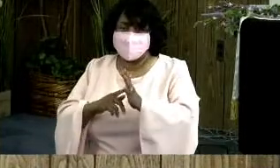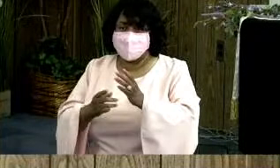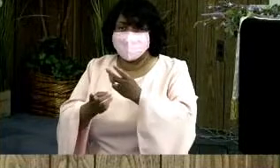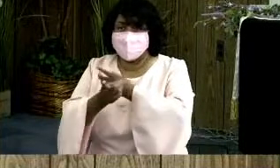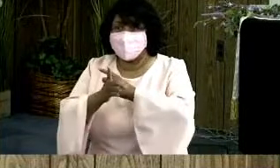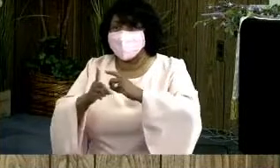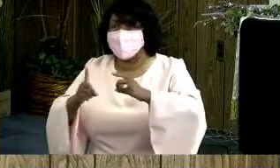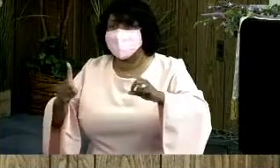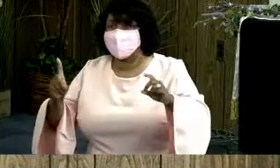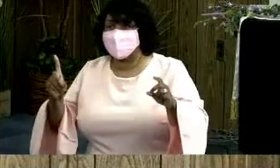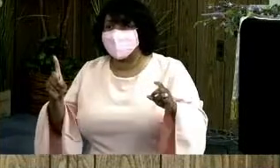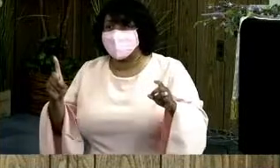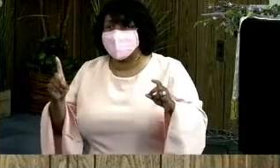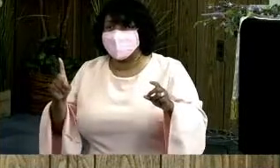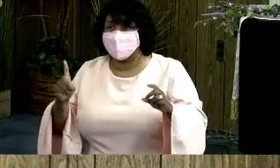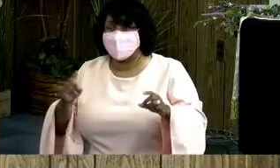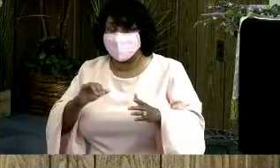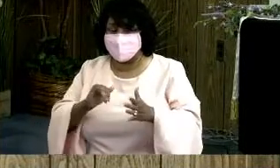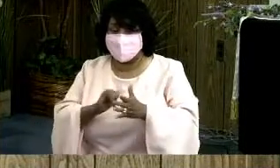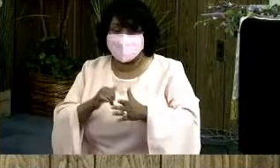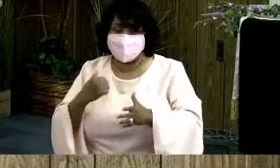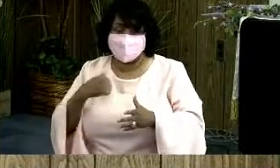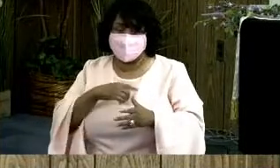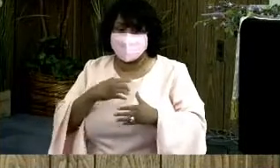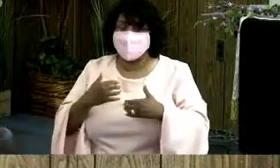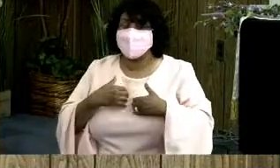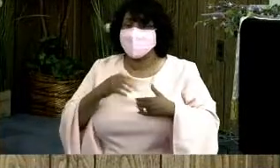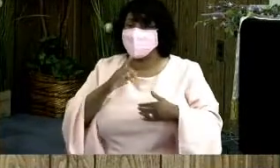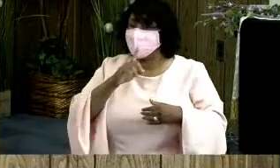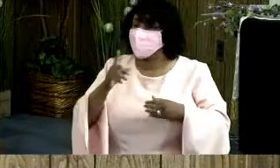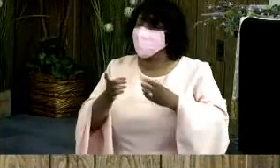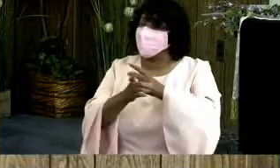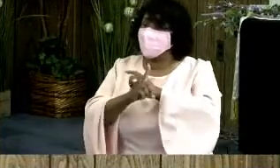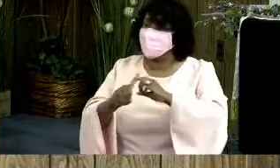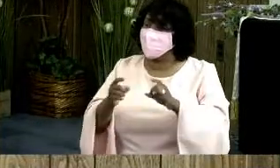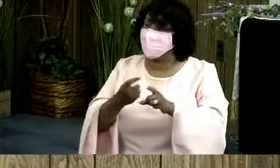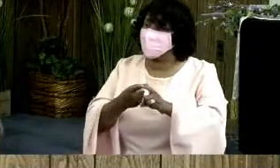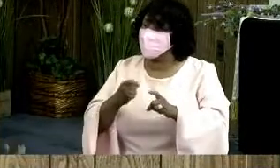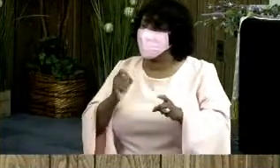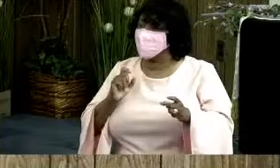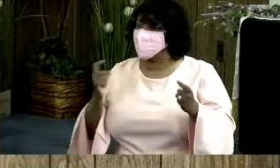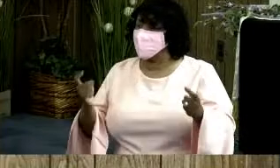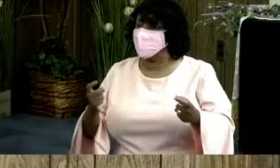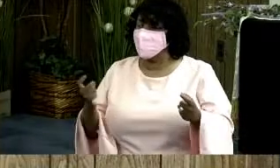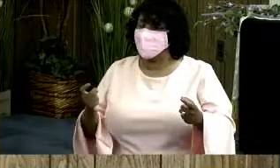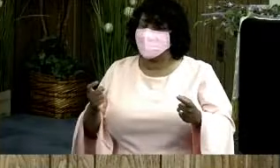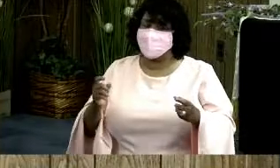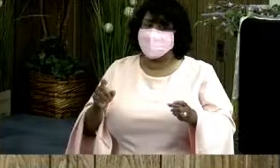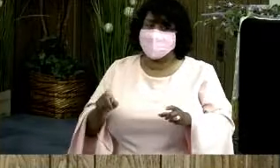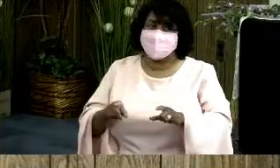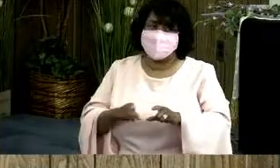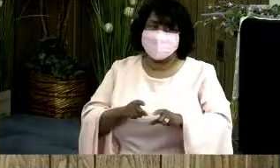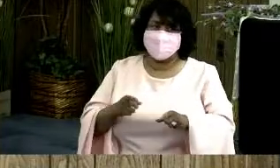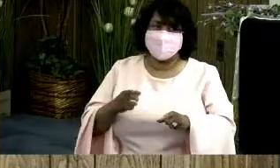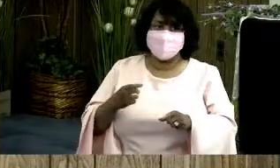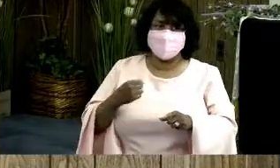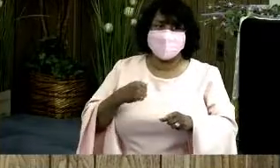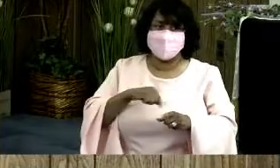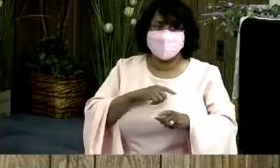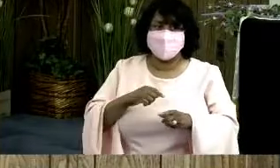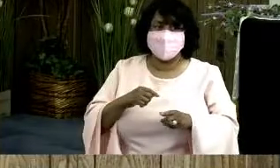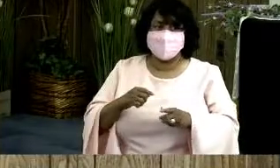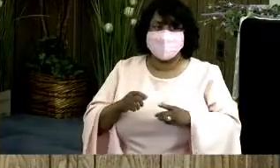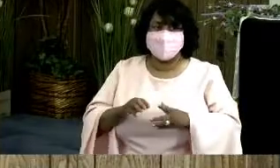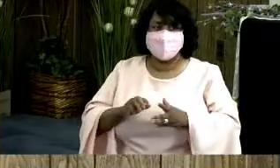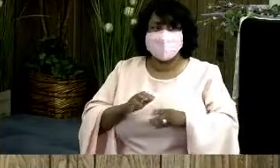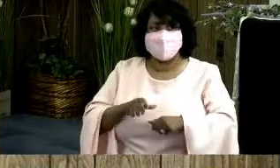that we have been delivered from our sins, Father. And as we continue on this road of sanctification, we will reach glorification,